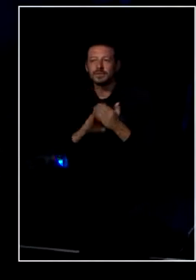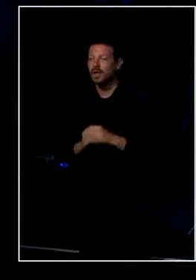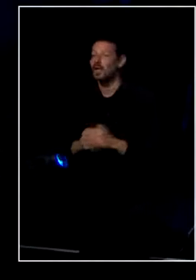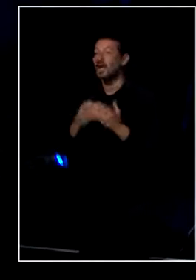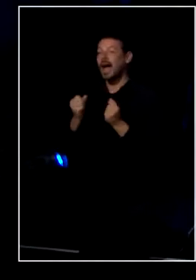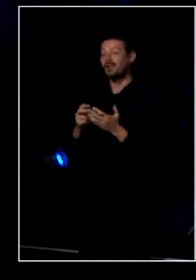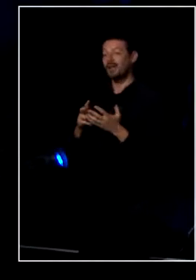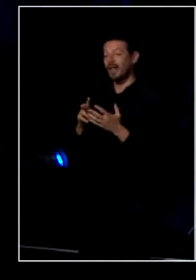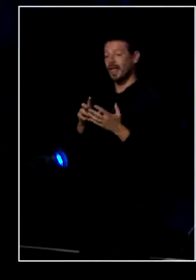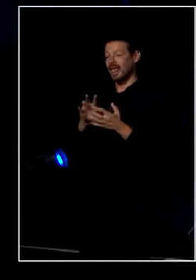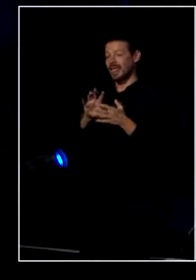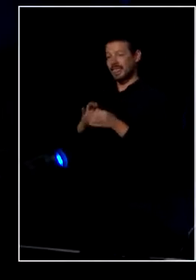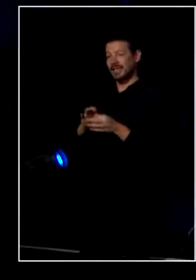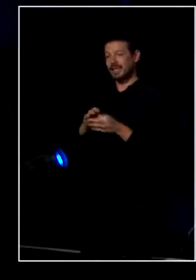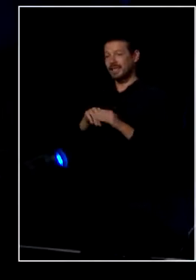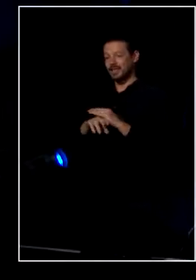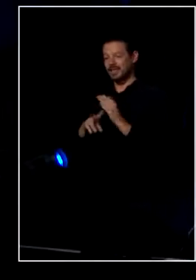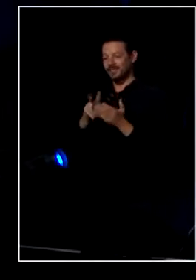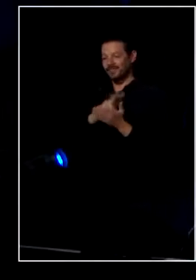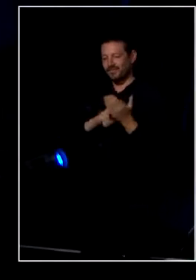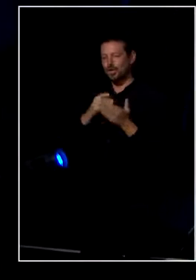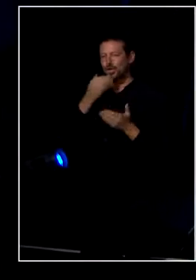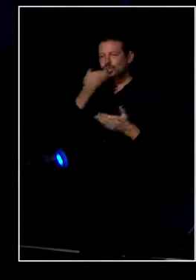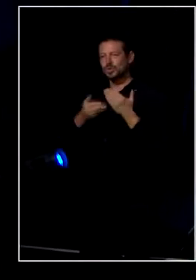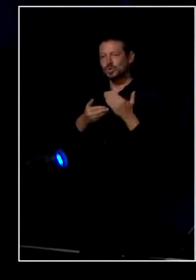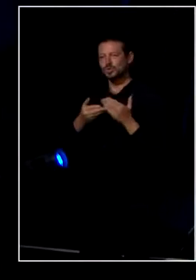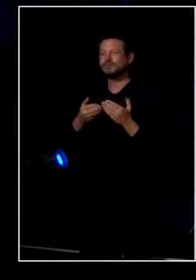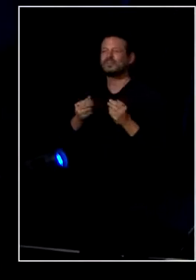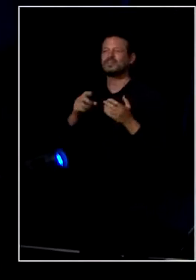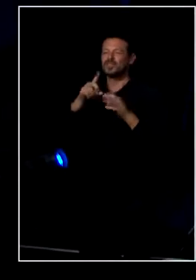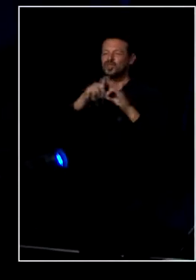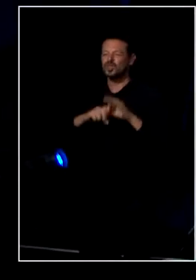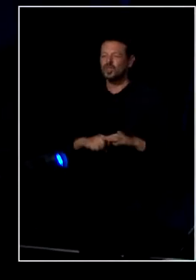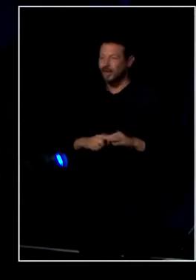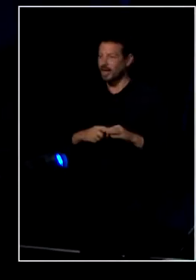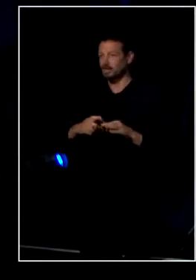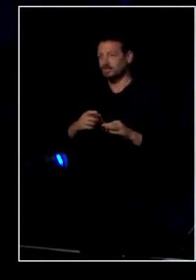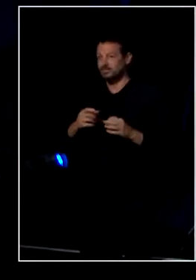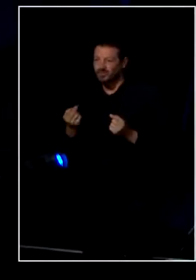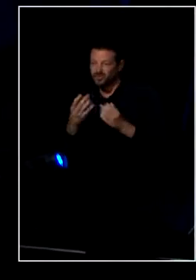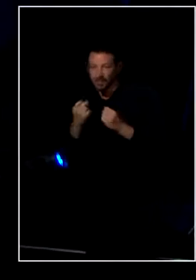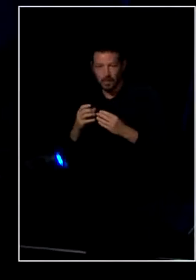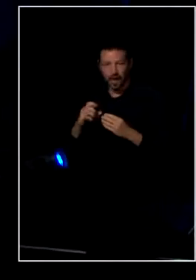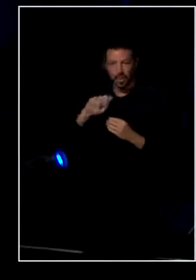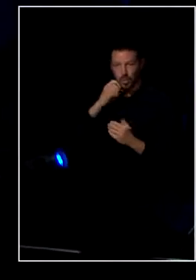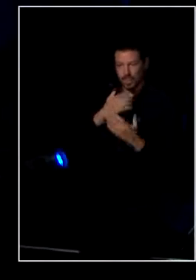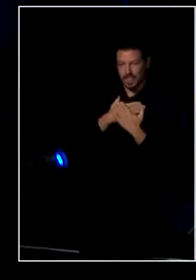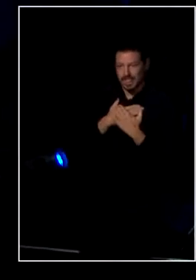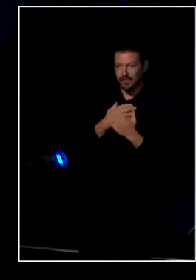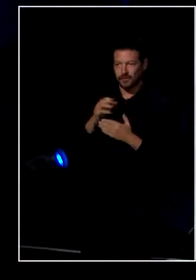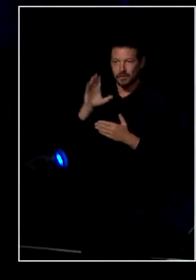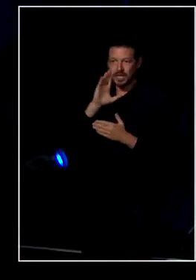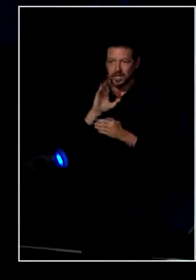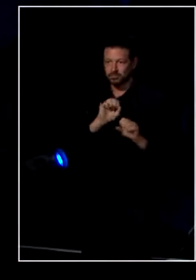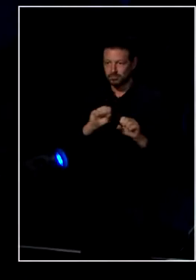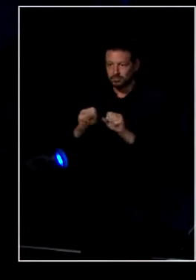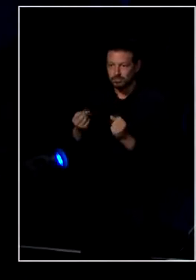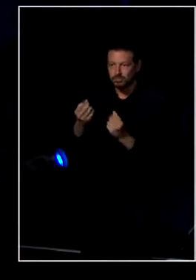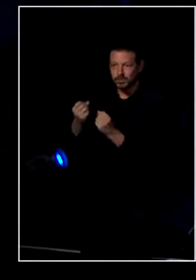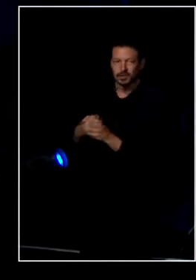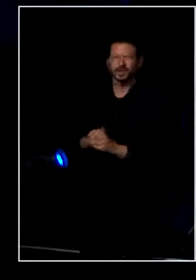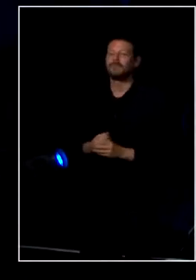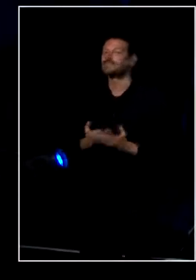description to a survey that the City of Melbourne team would love to hear your thoughts on the event. Buy and support